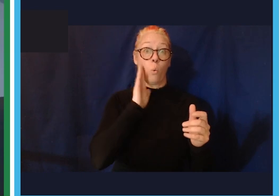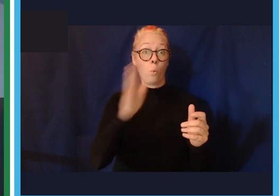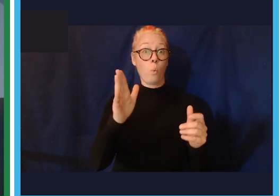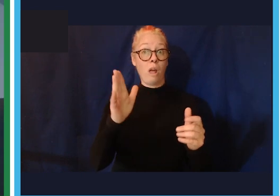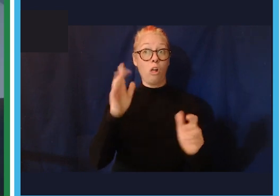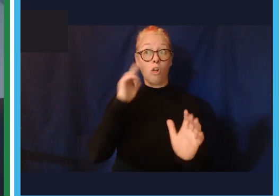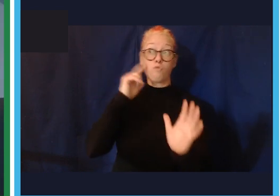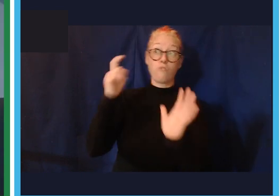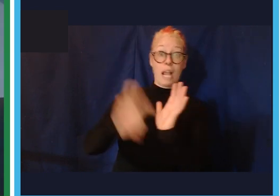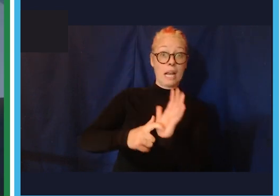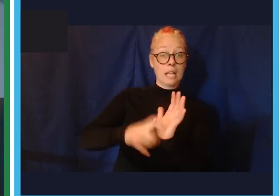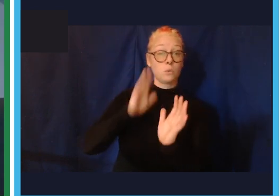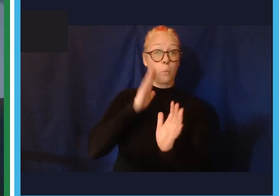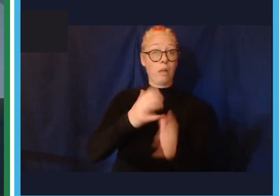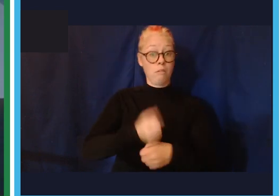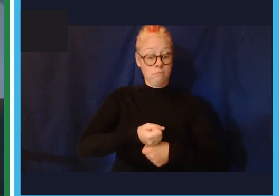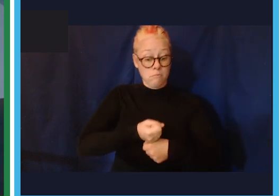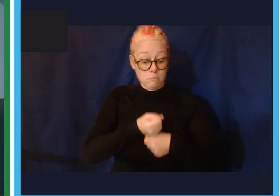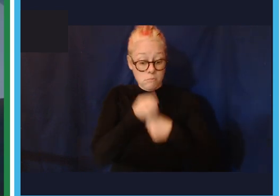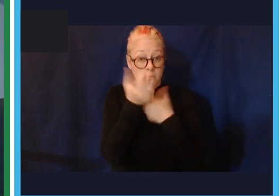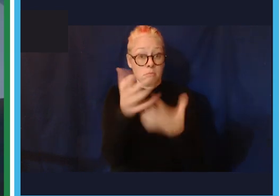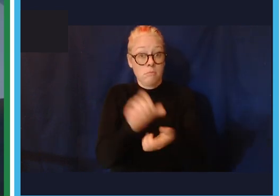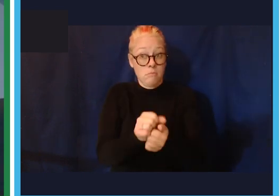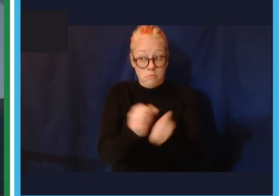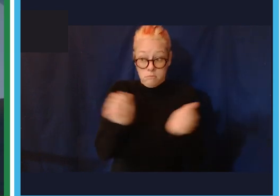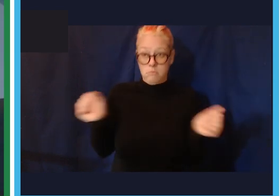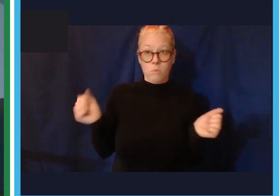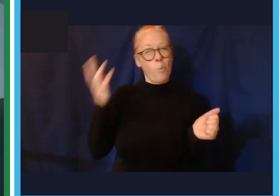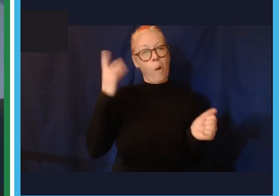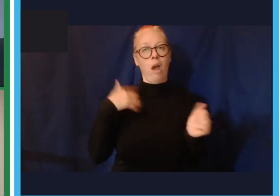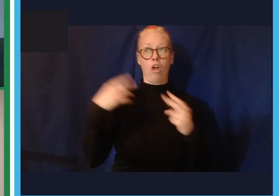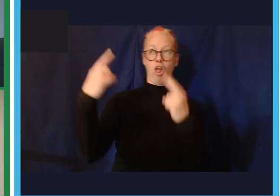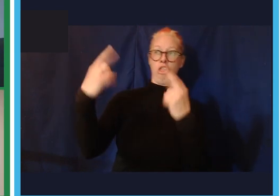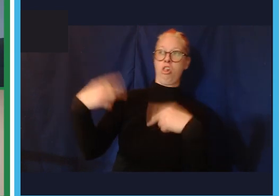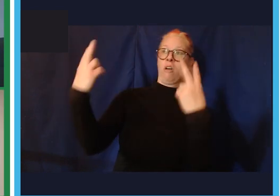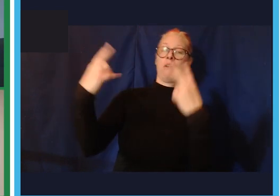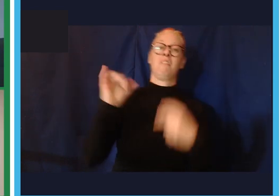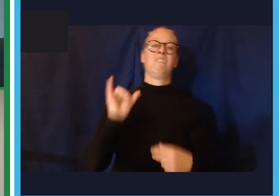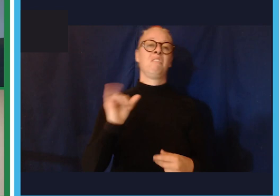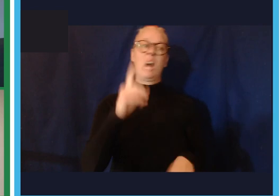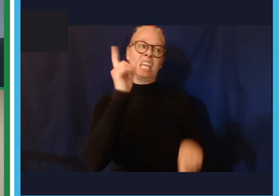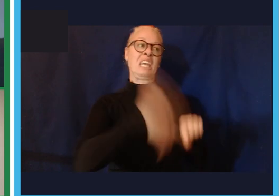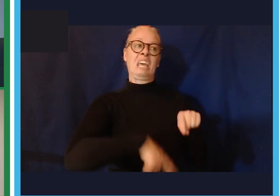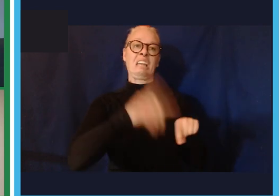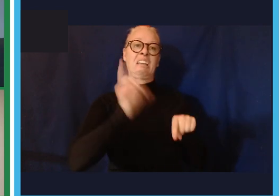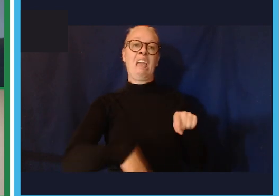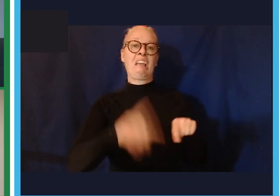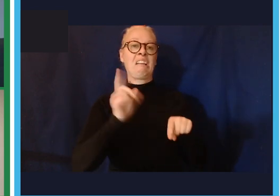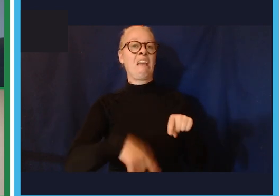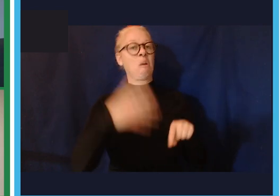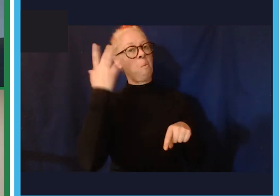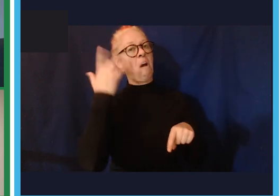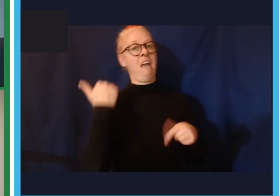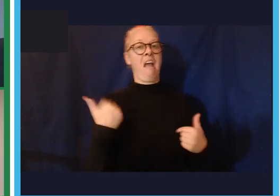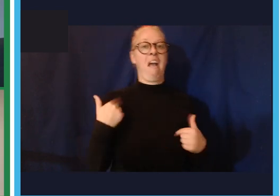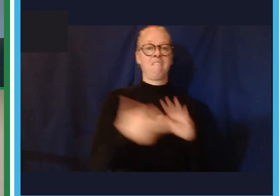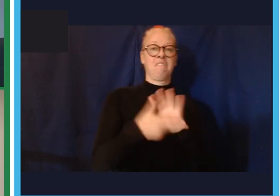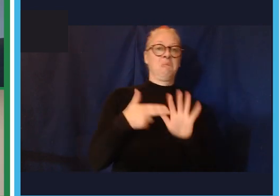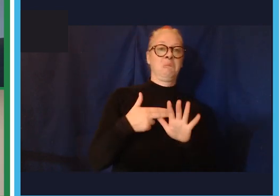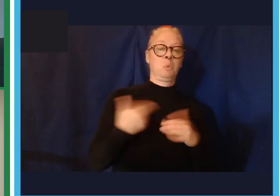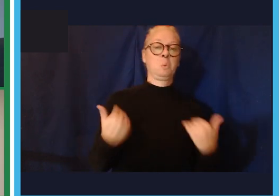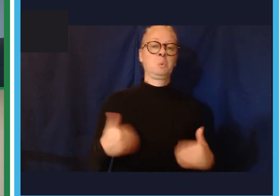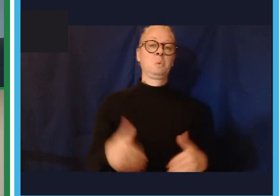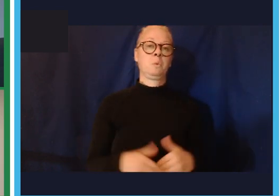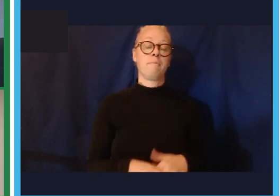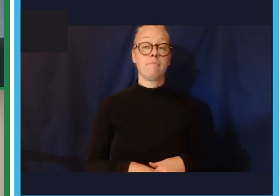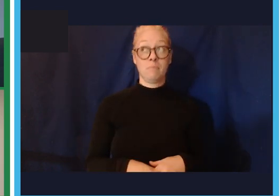So yes, that was the reason why I became certified, and I'm such an active member. Mm-hmm. You are. We're really